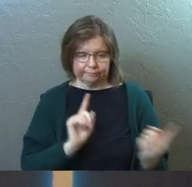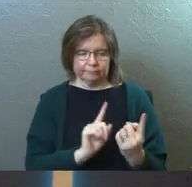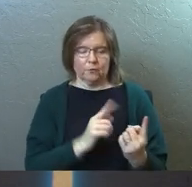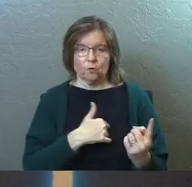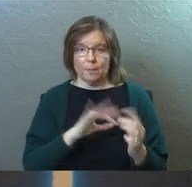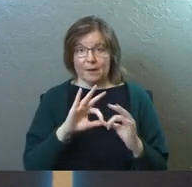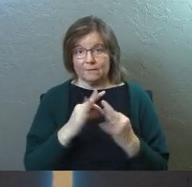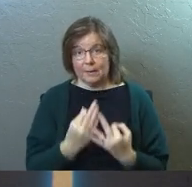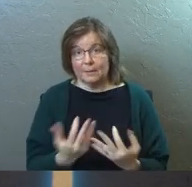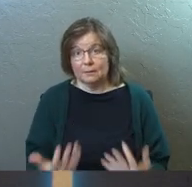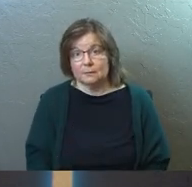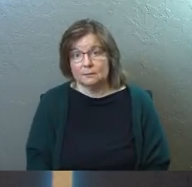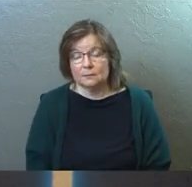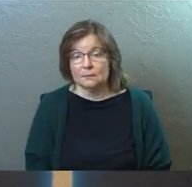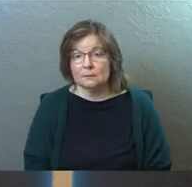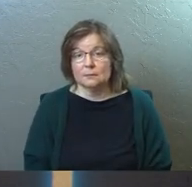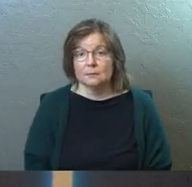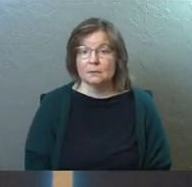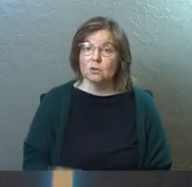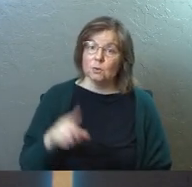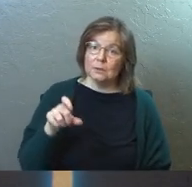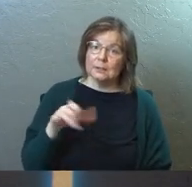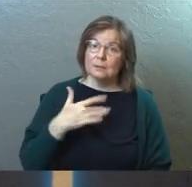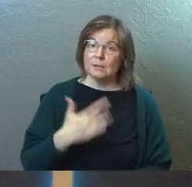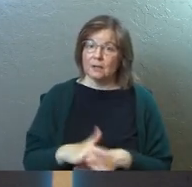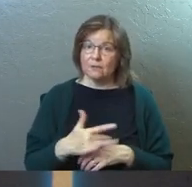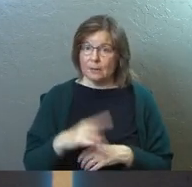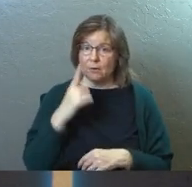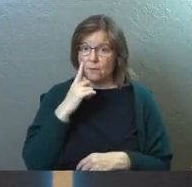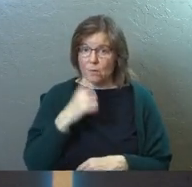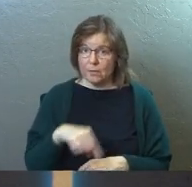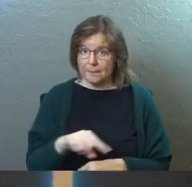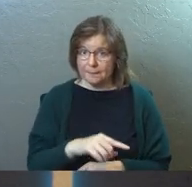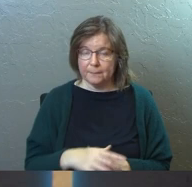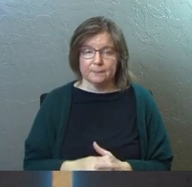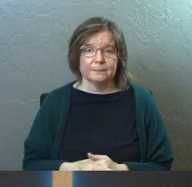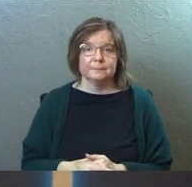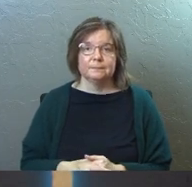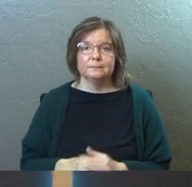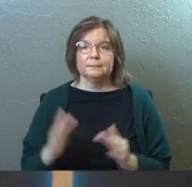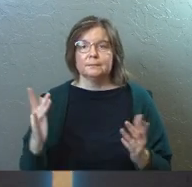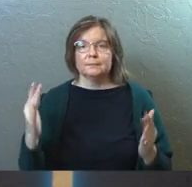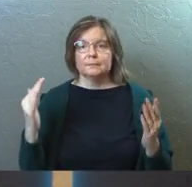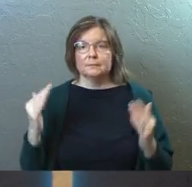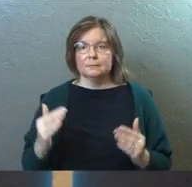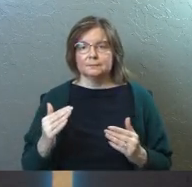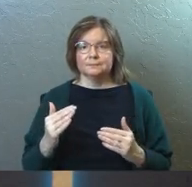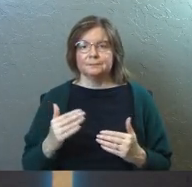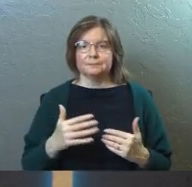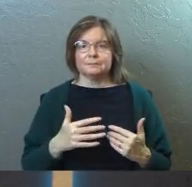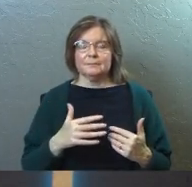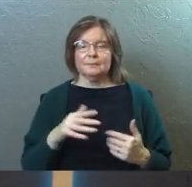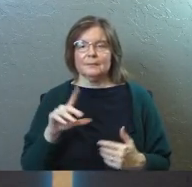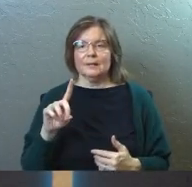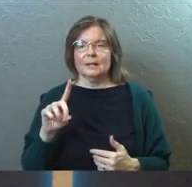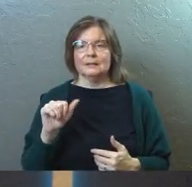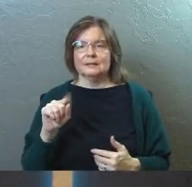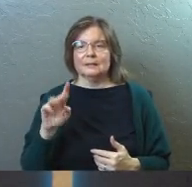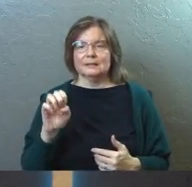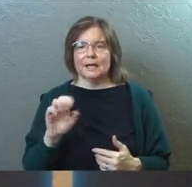available for my family. Because you need to be available for them. Next, date your kids.